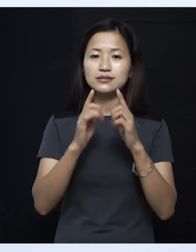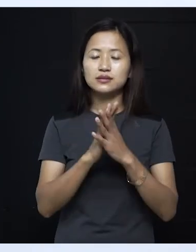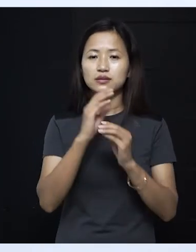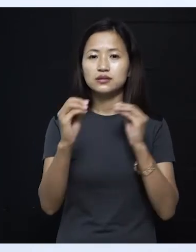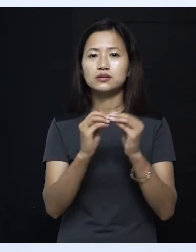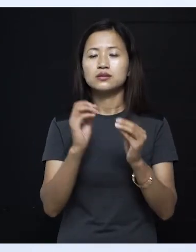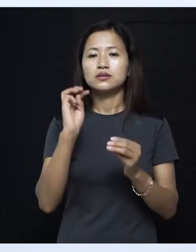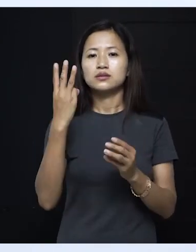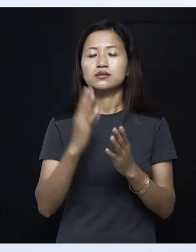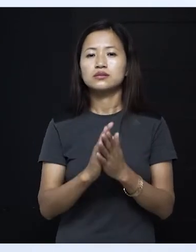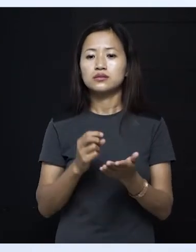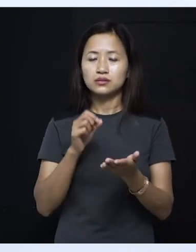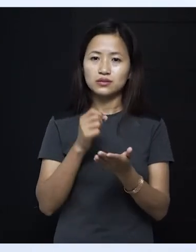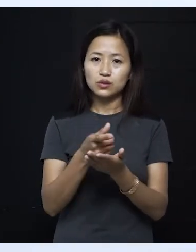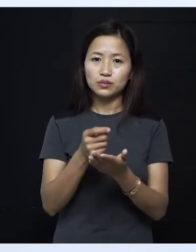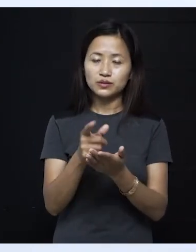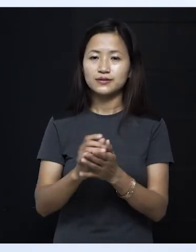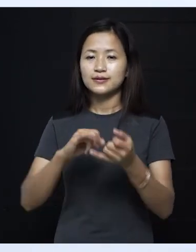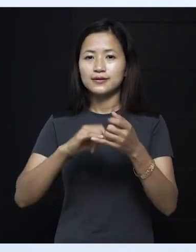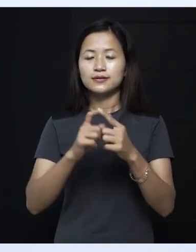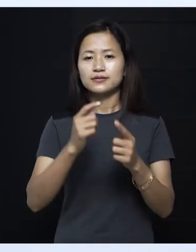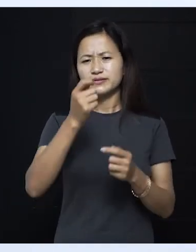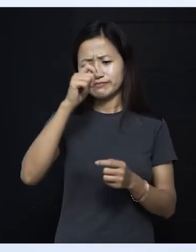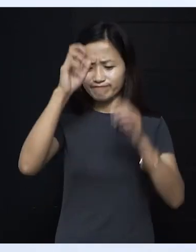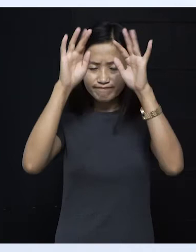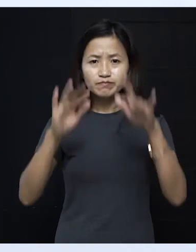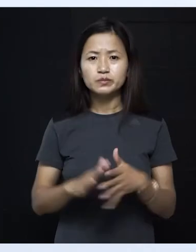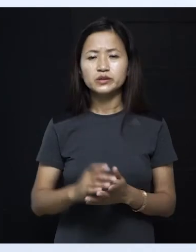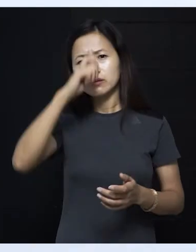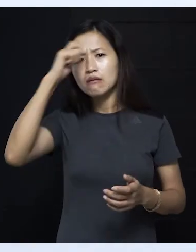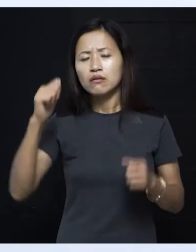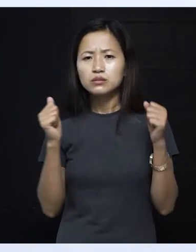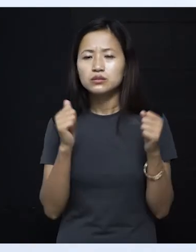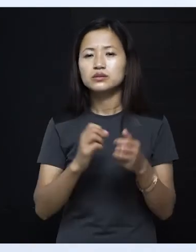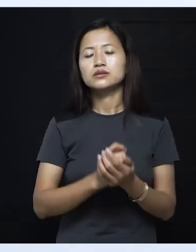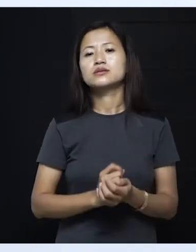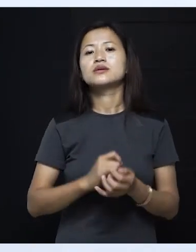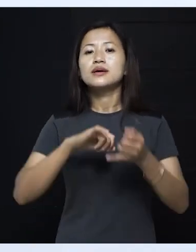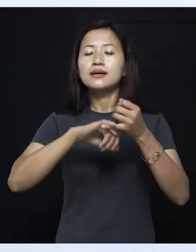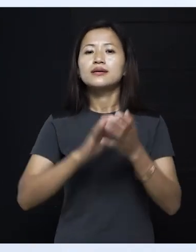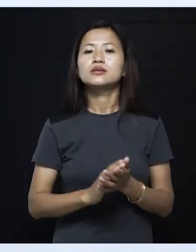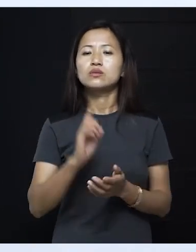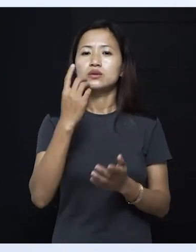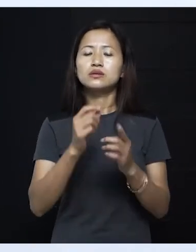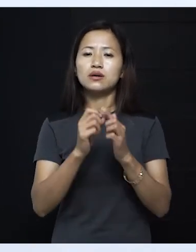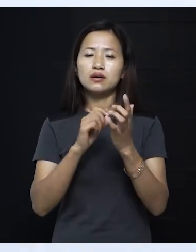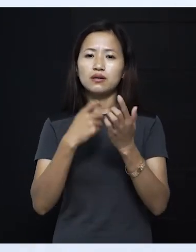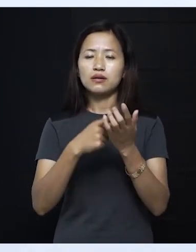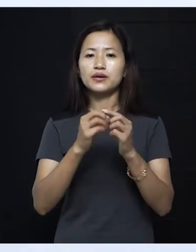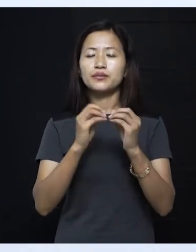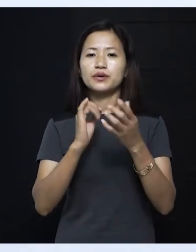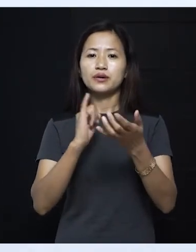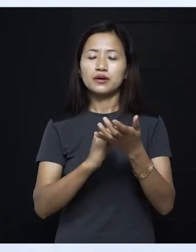about the three cropping season, okay? The three cropping season. One is called as Rabi, isn't it?